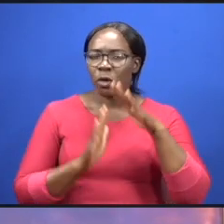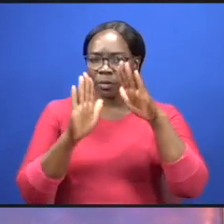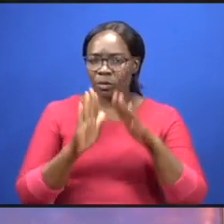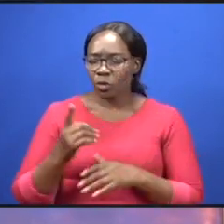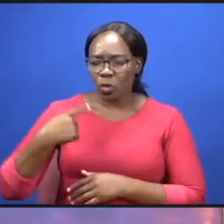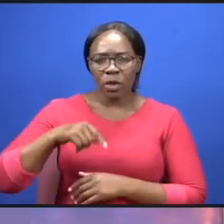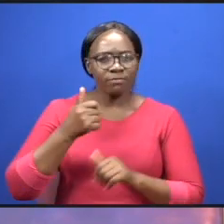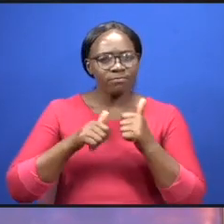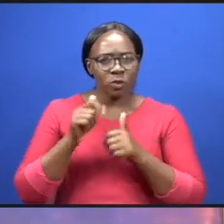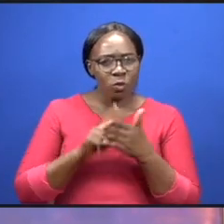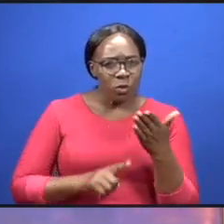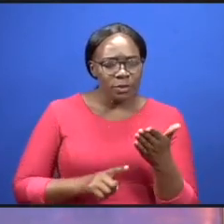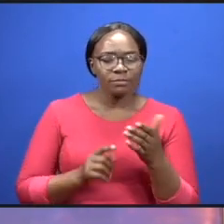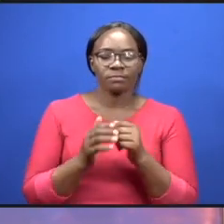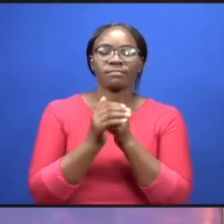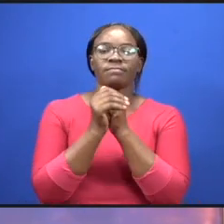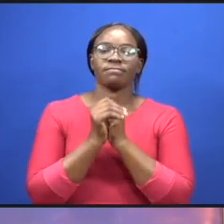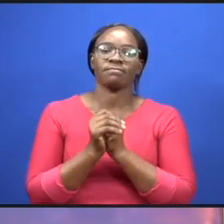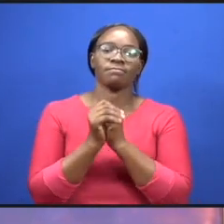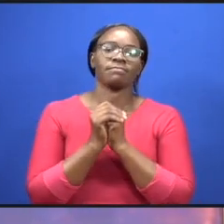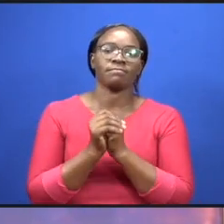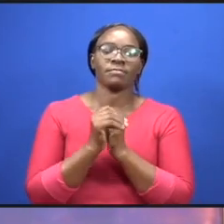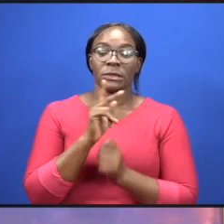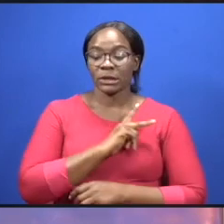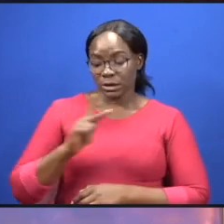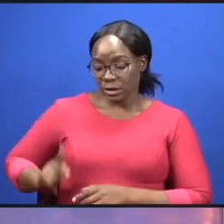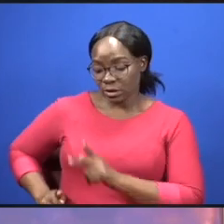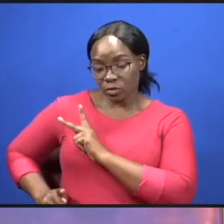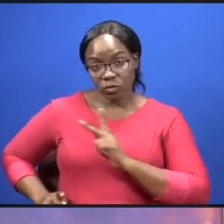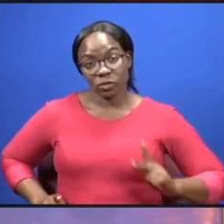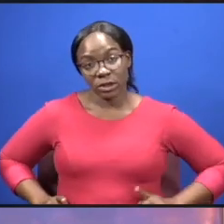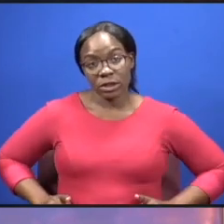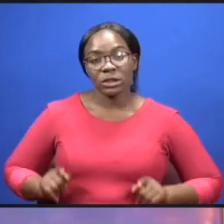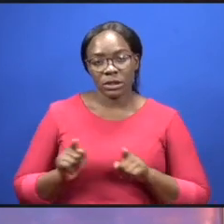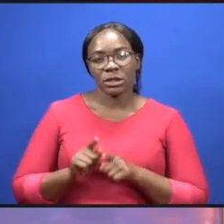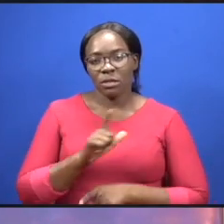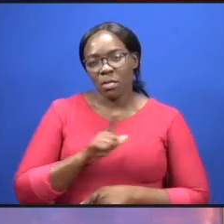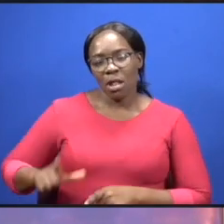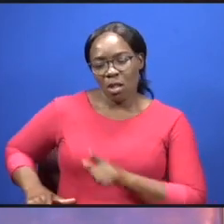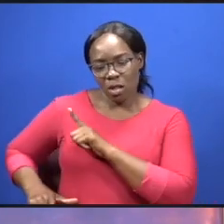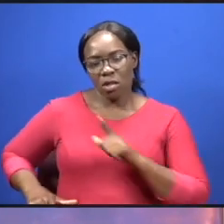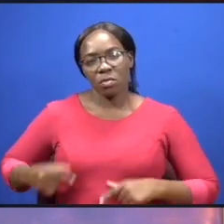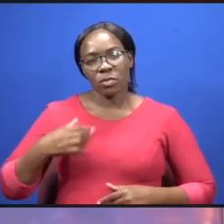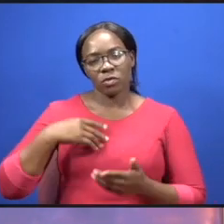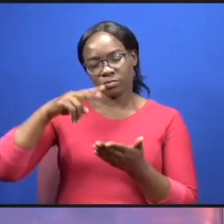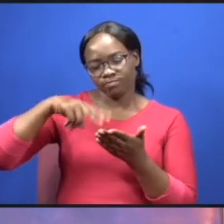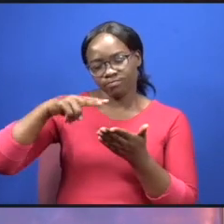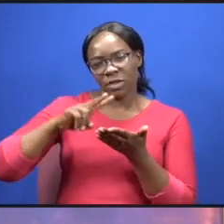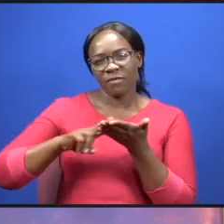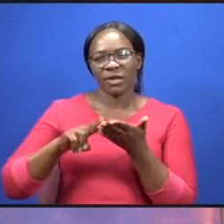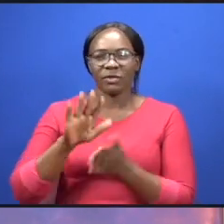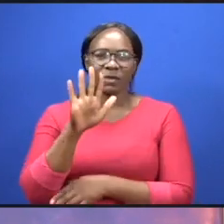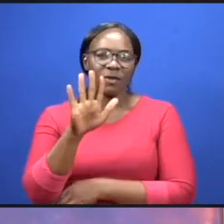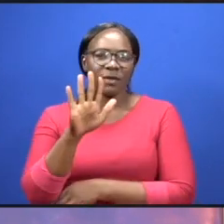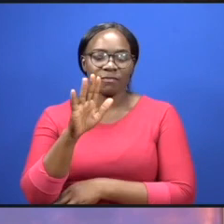our response goes to worship the King of Kings and the Lord of Lords. And so I'm going to read 5 verses only